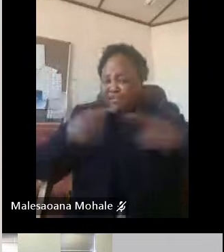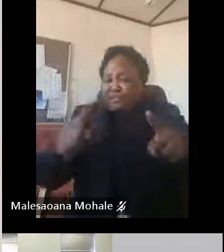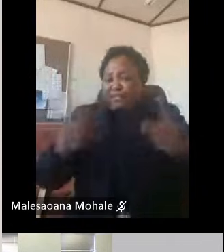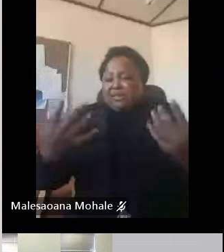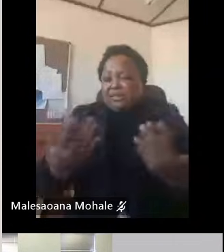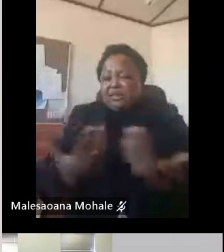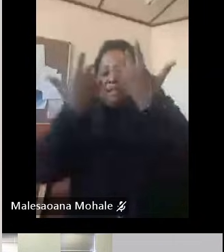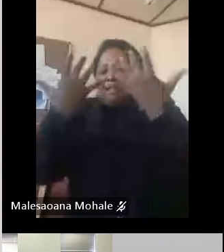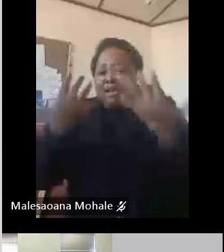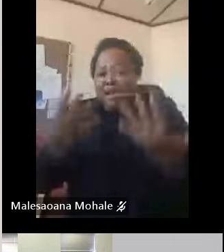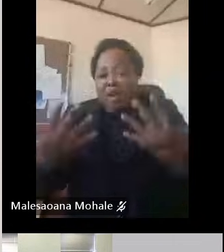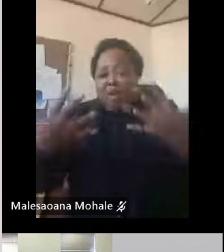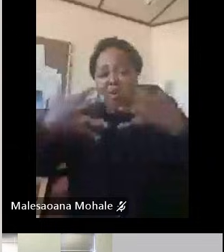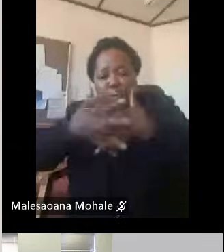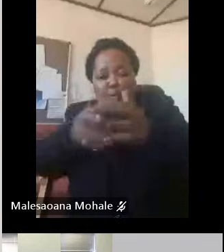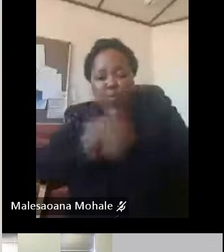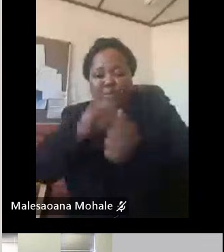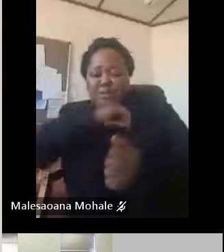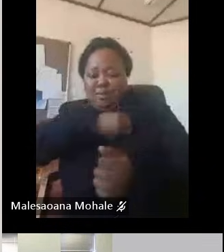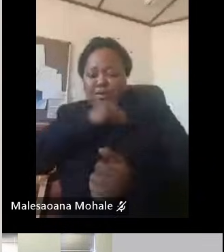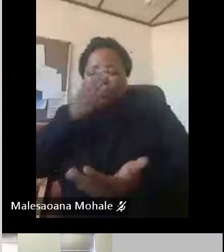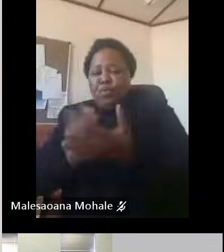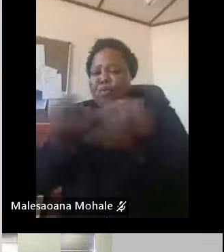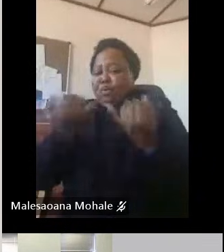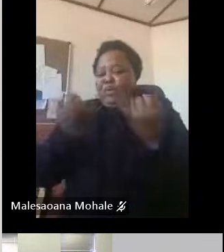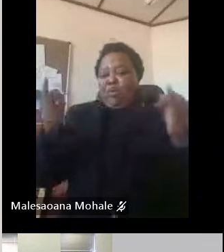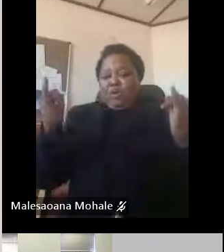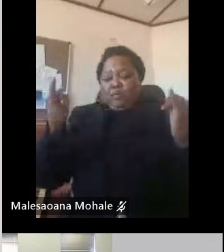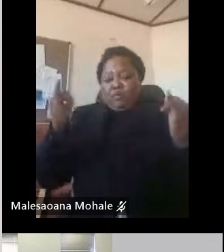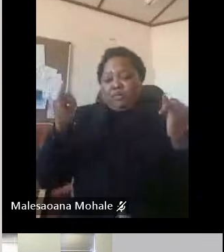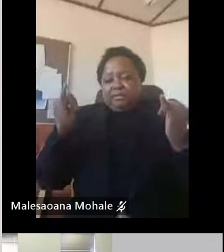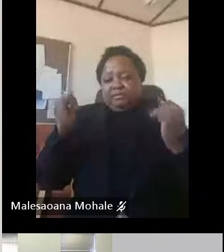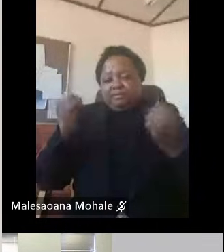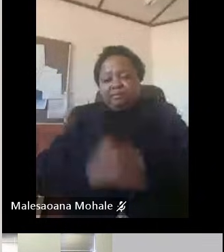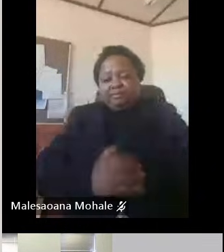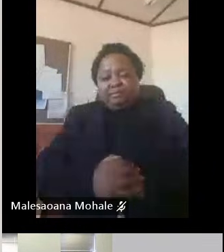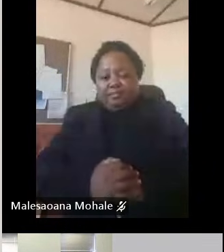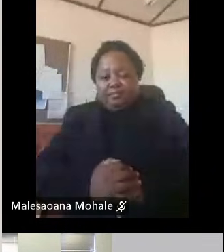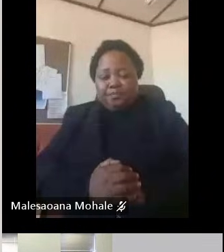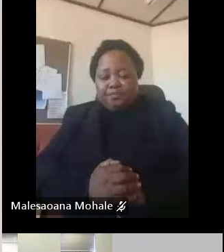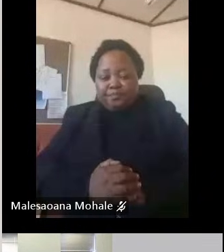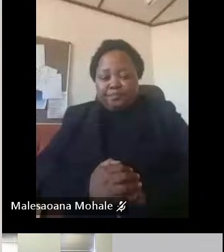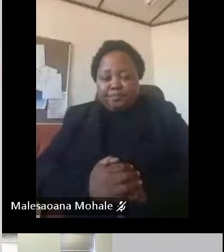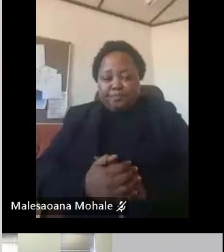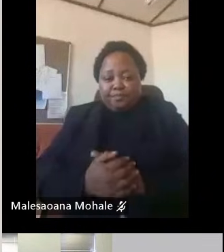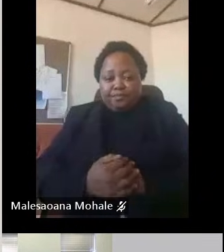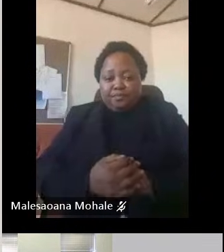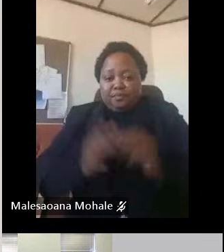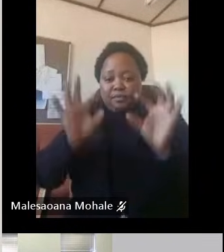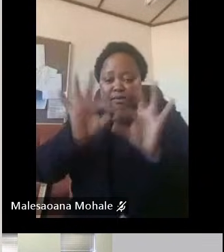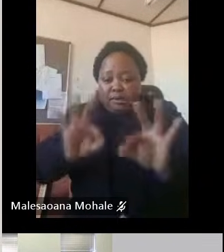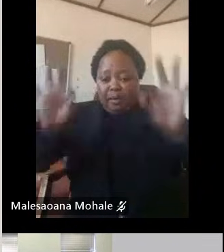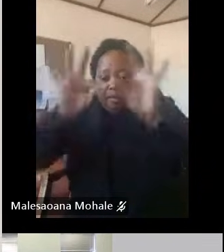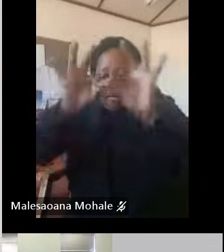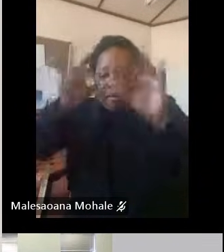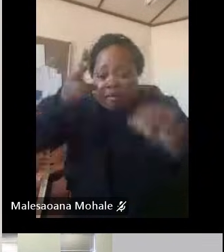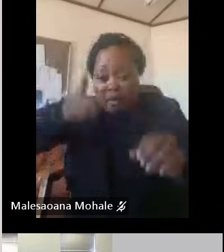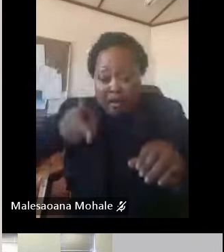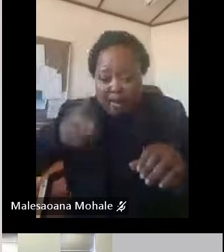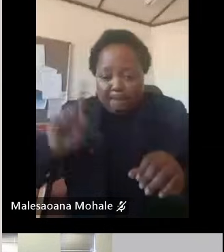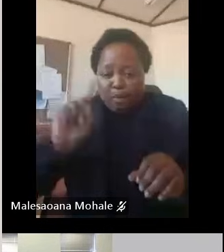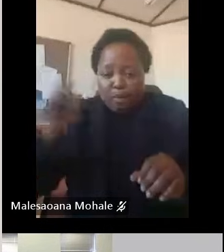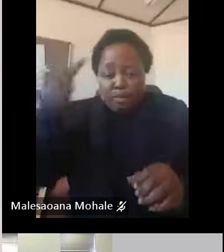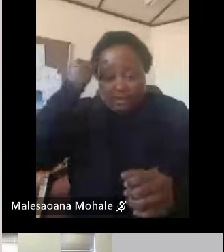even becomes worse. And the other important thing is the issue of budgeting.